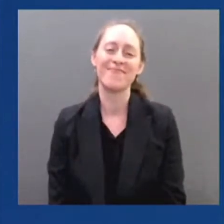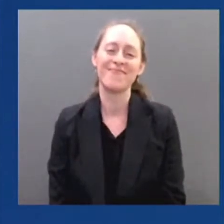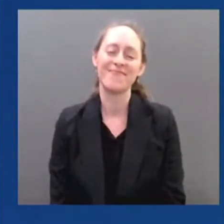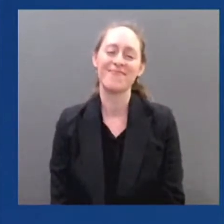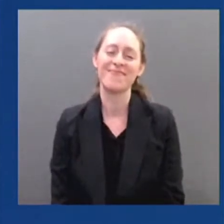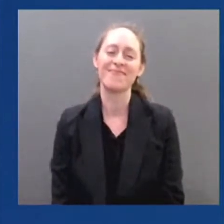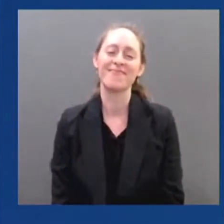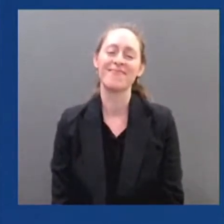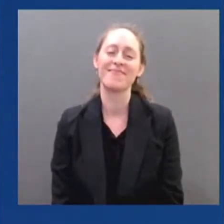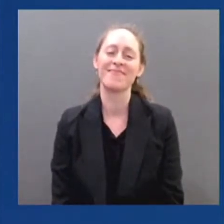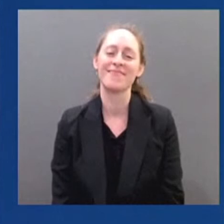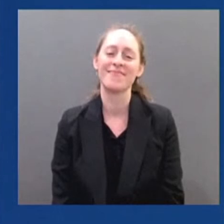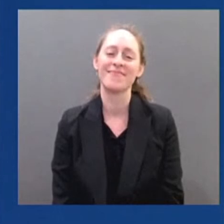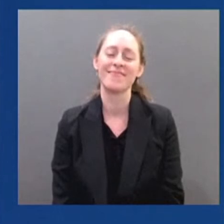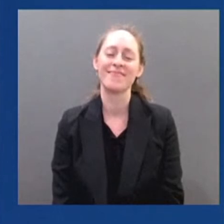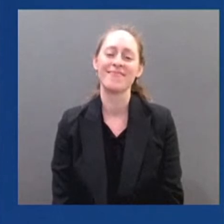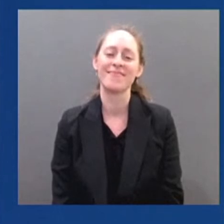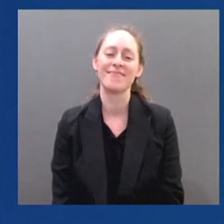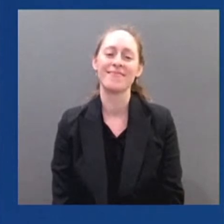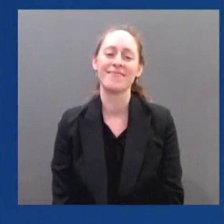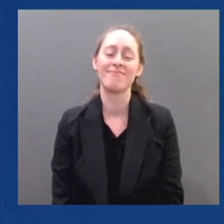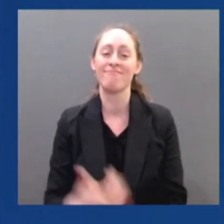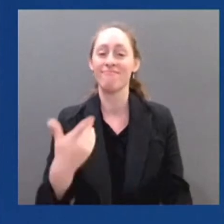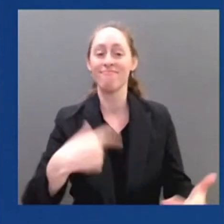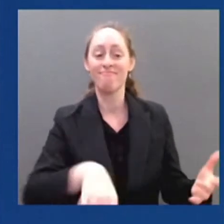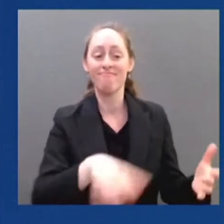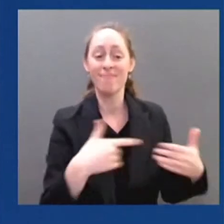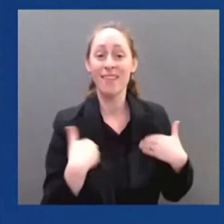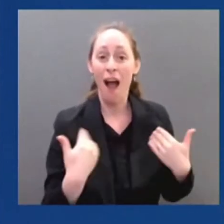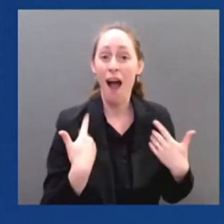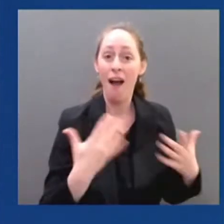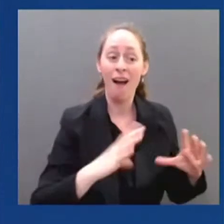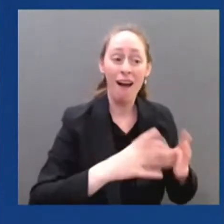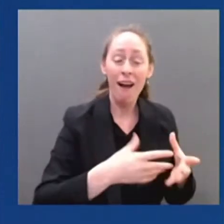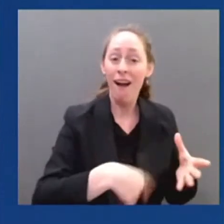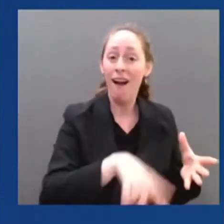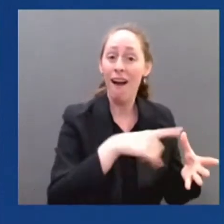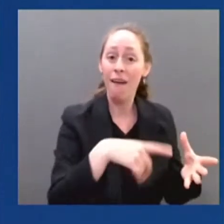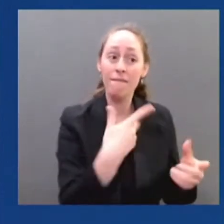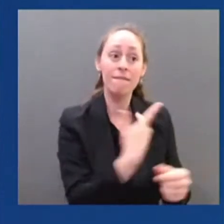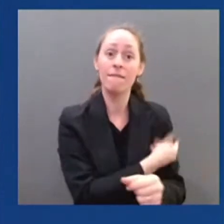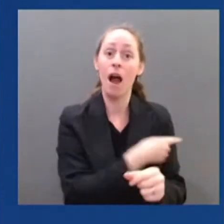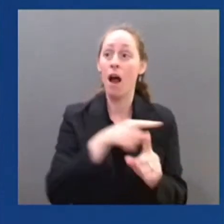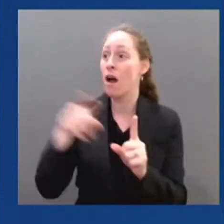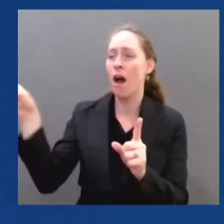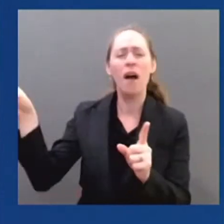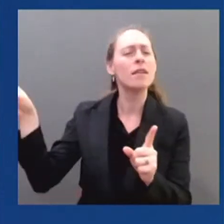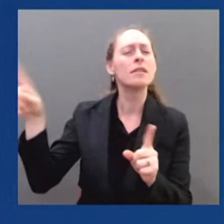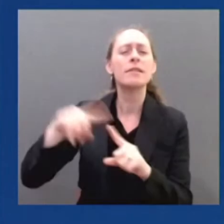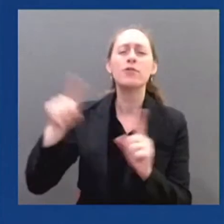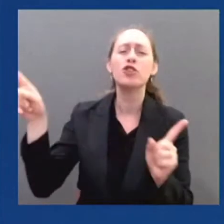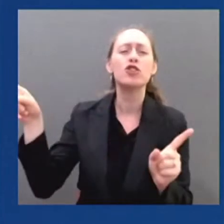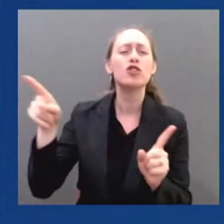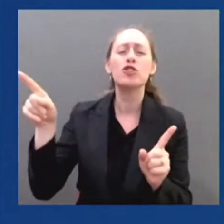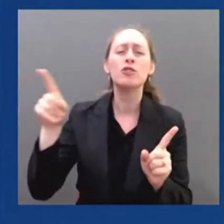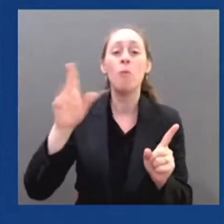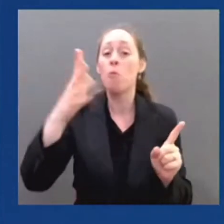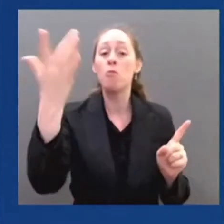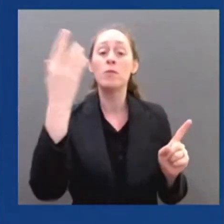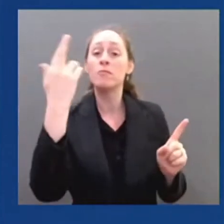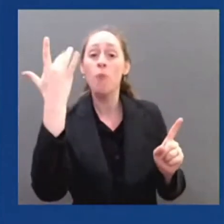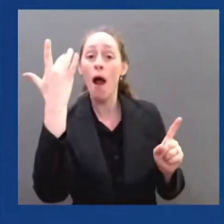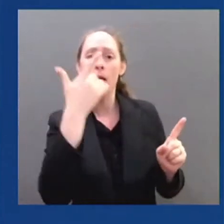And that's because we know parents will be turning to their pediatricians and their family physicians. We have been guided in